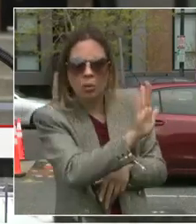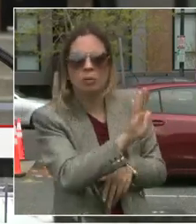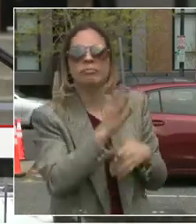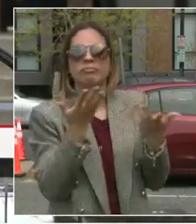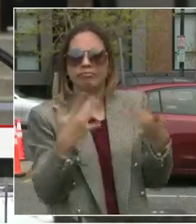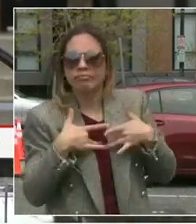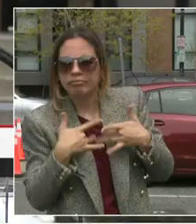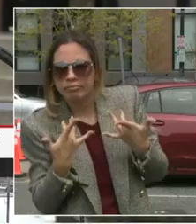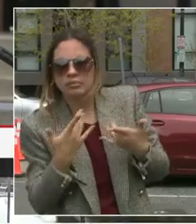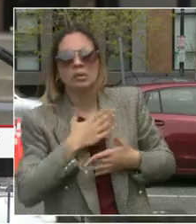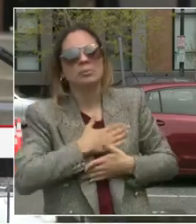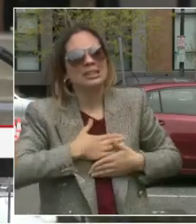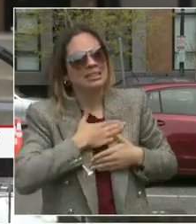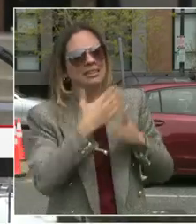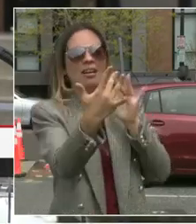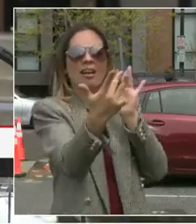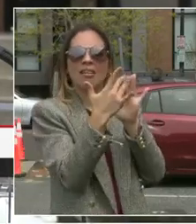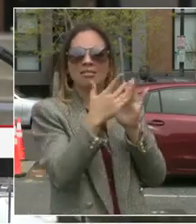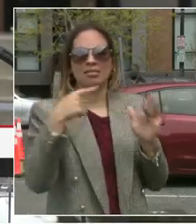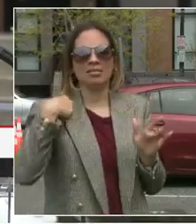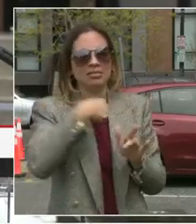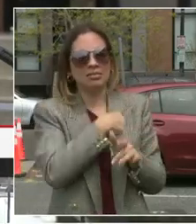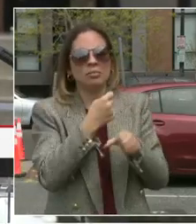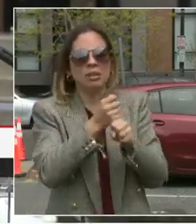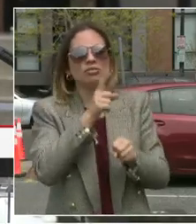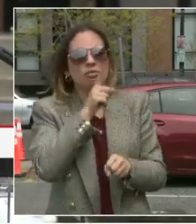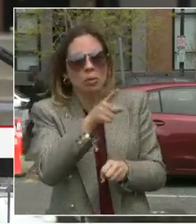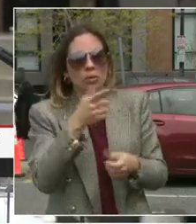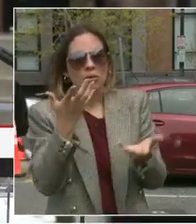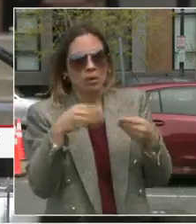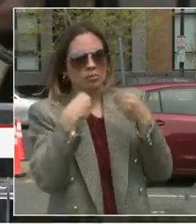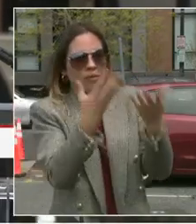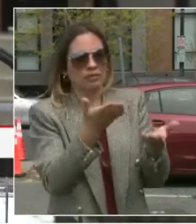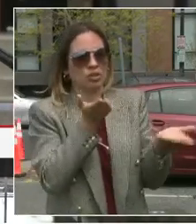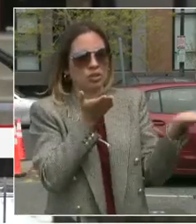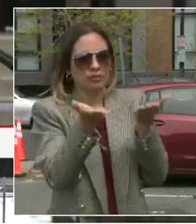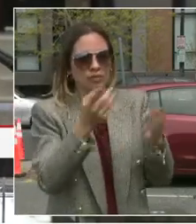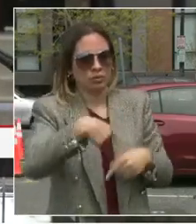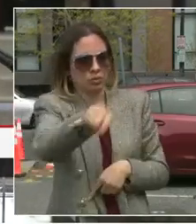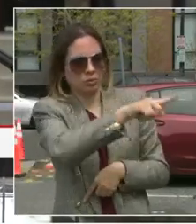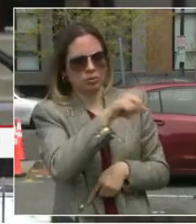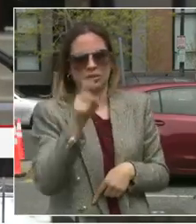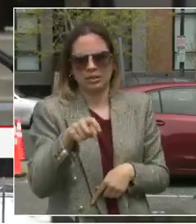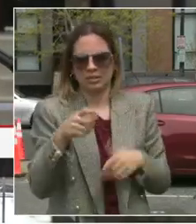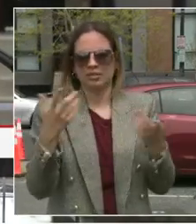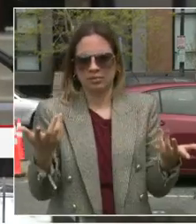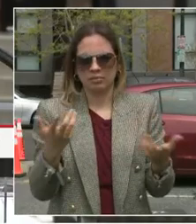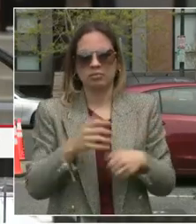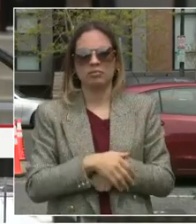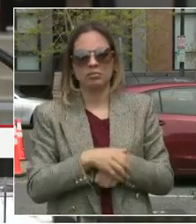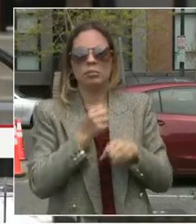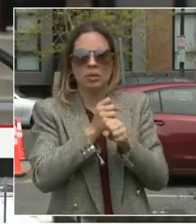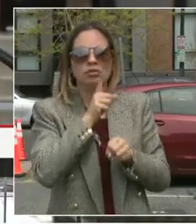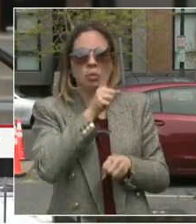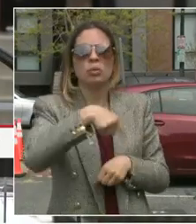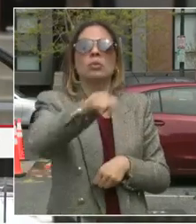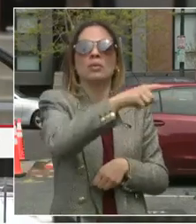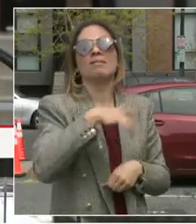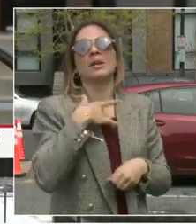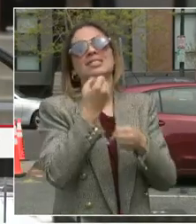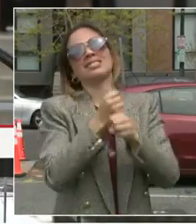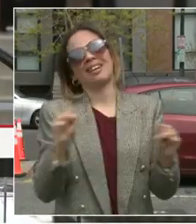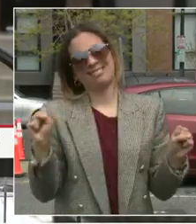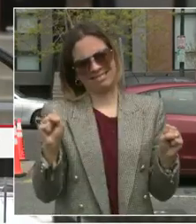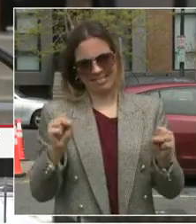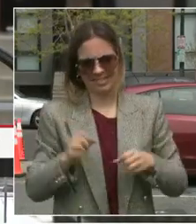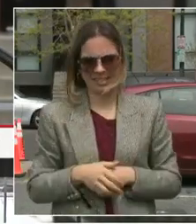continue to outreach to us so we can make sure that those services are in place and people are safe and communities are safe. But one thing we do know